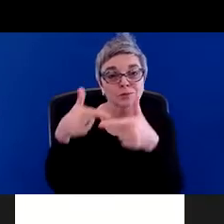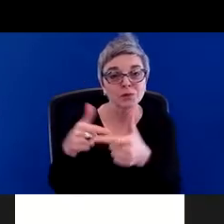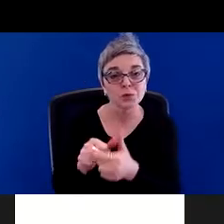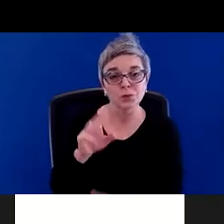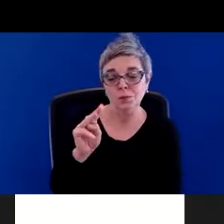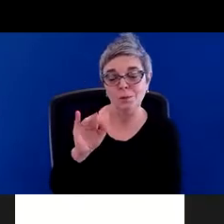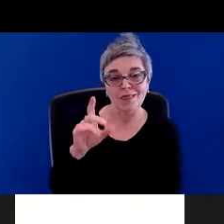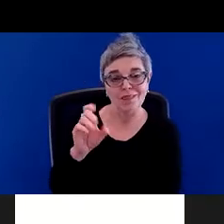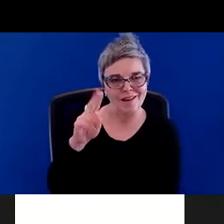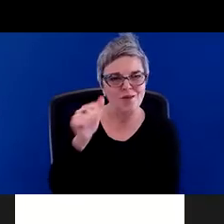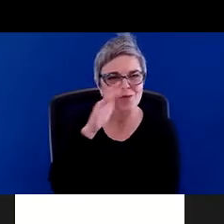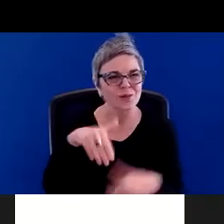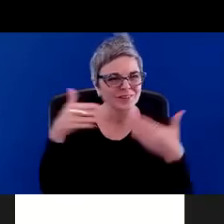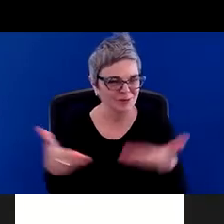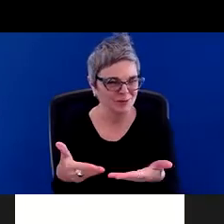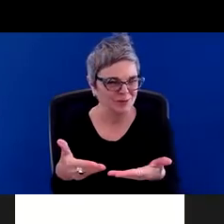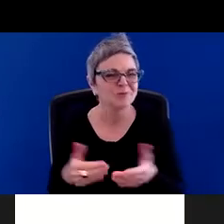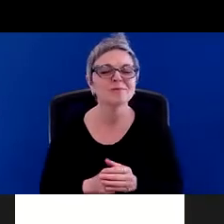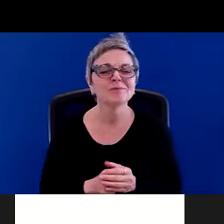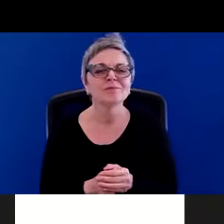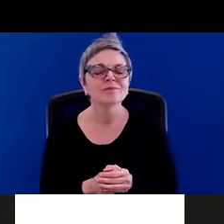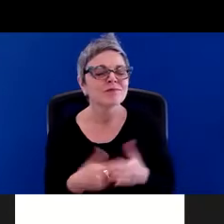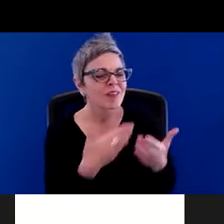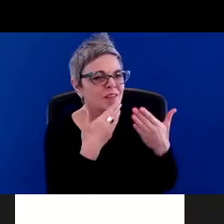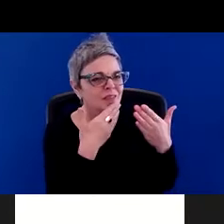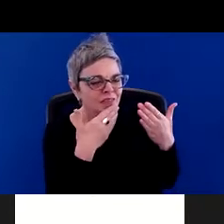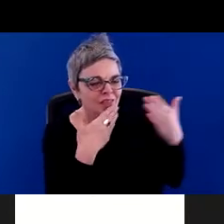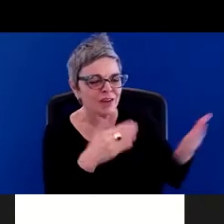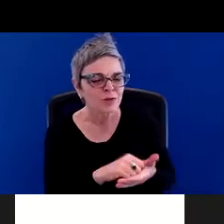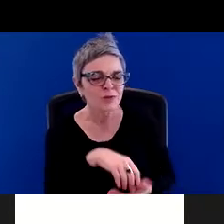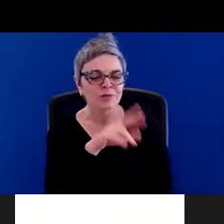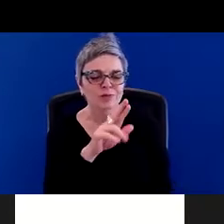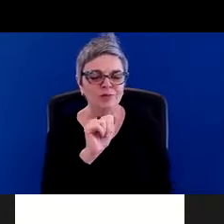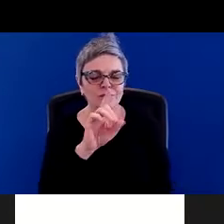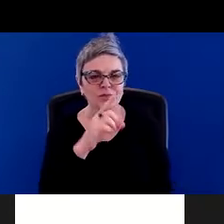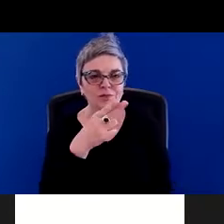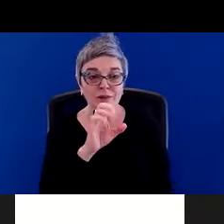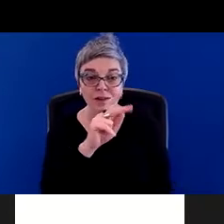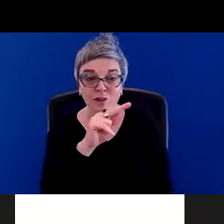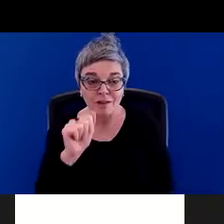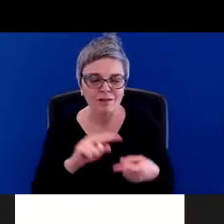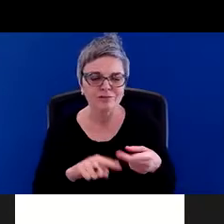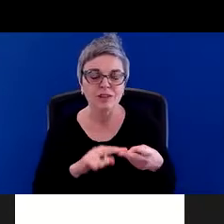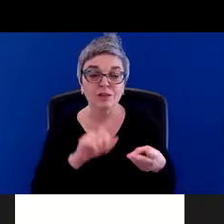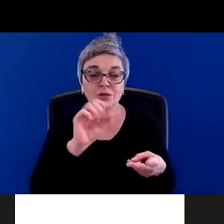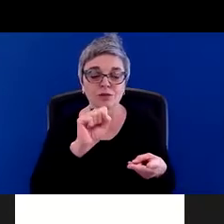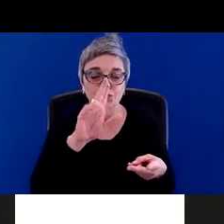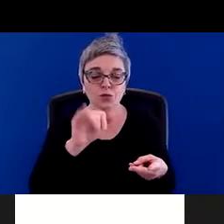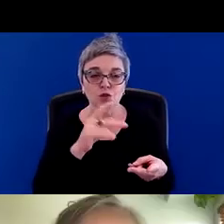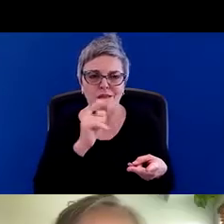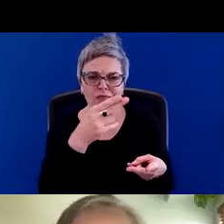Thank you so much, and thank you, Radhika and Sujatha. That was a really beautiful beginning to